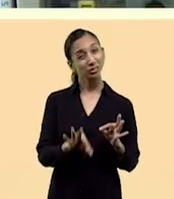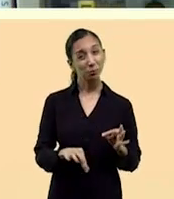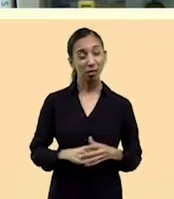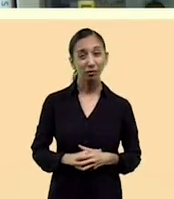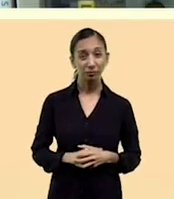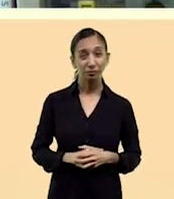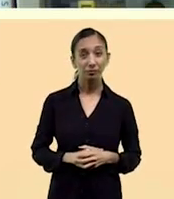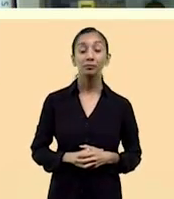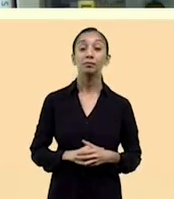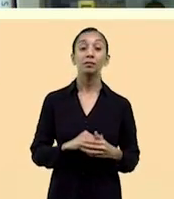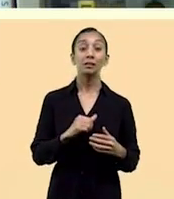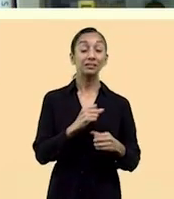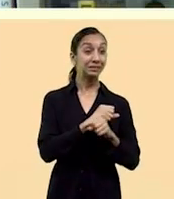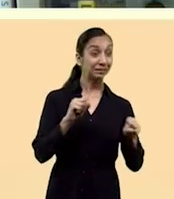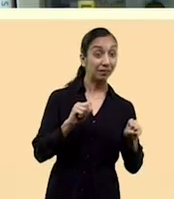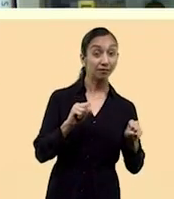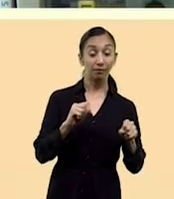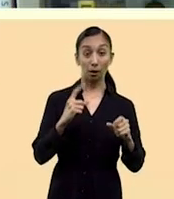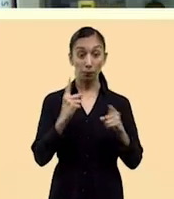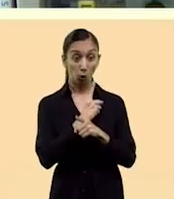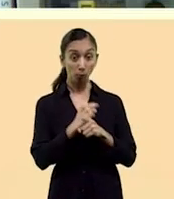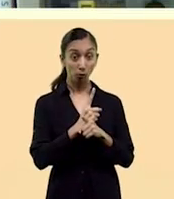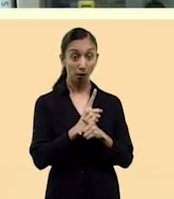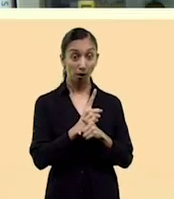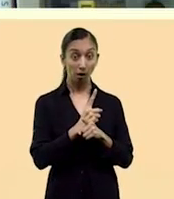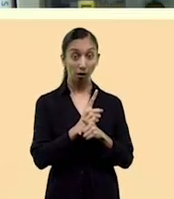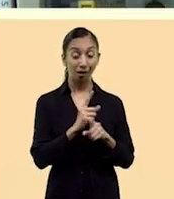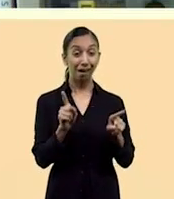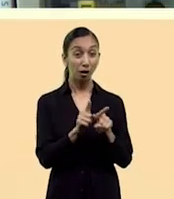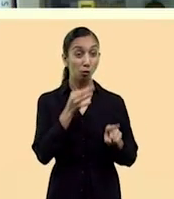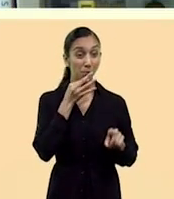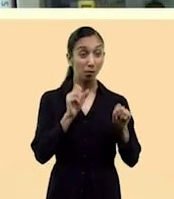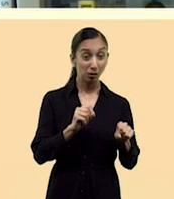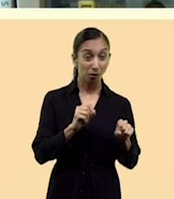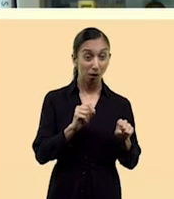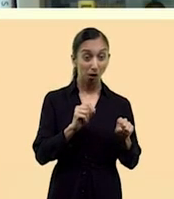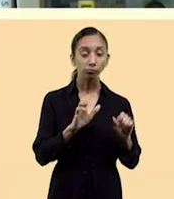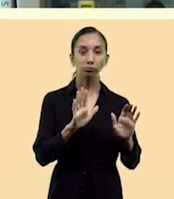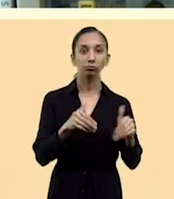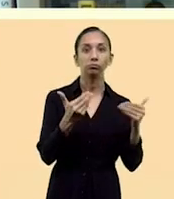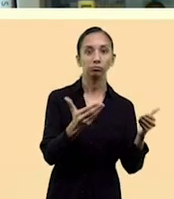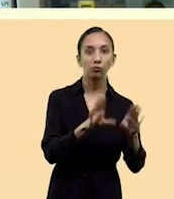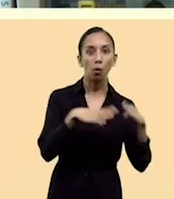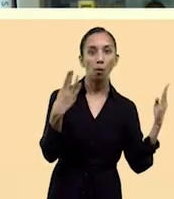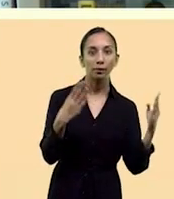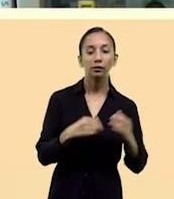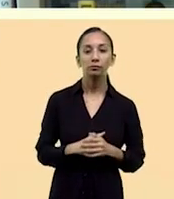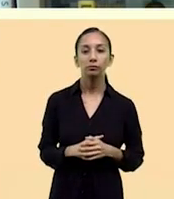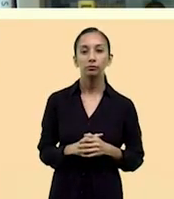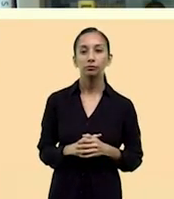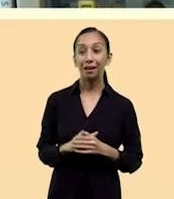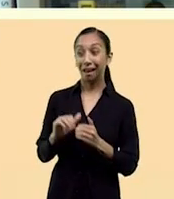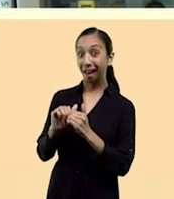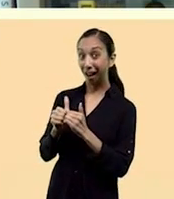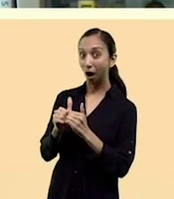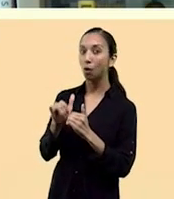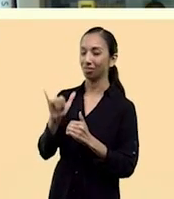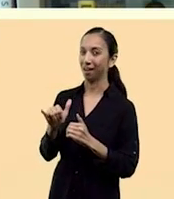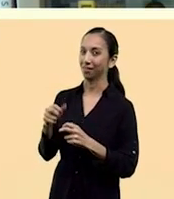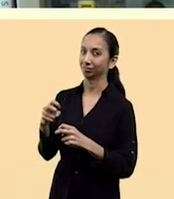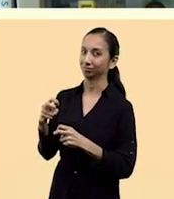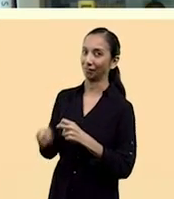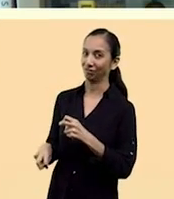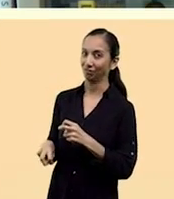Simple. As soon as we can when it's safe and appropriate. Less simple is not when, but how.